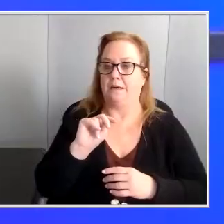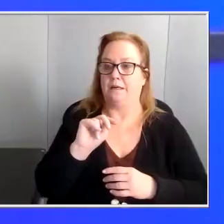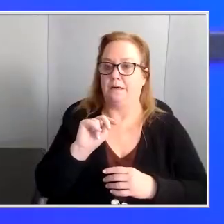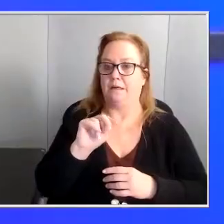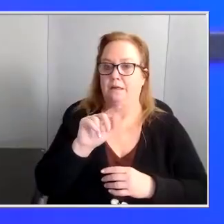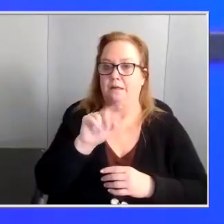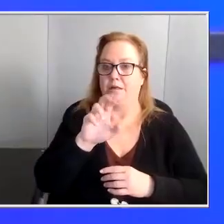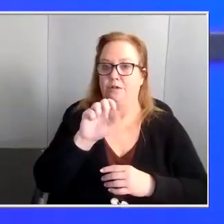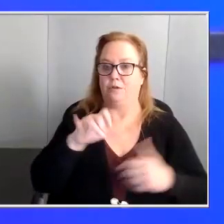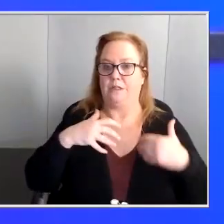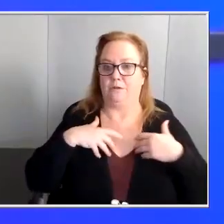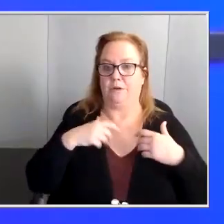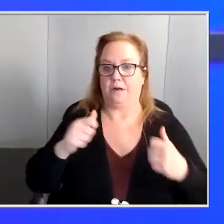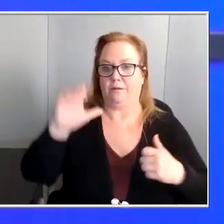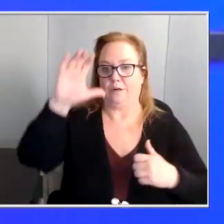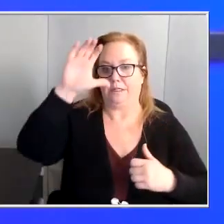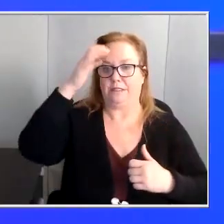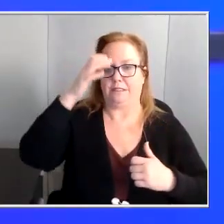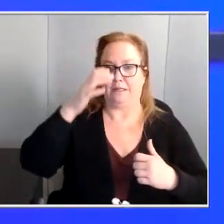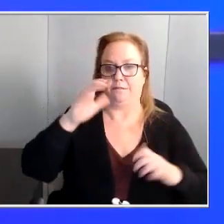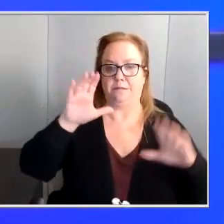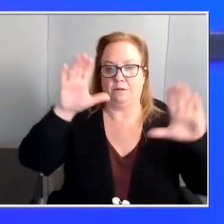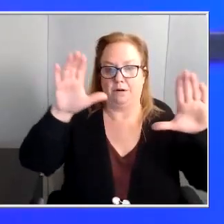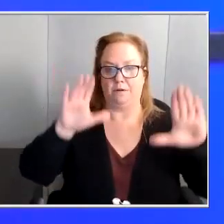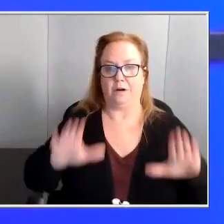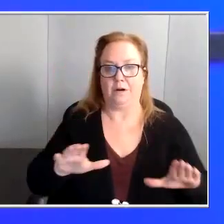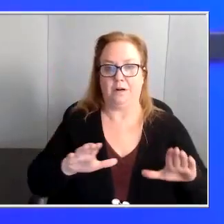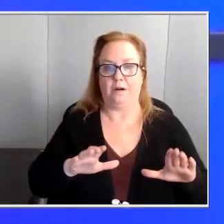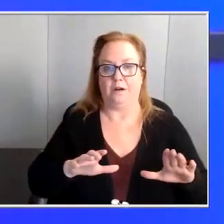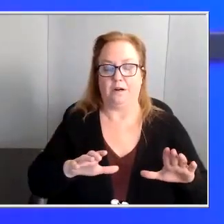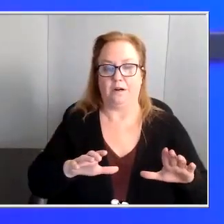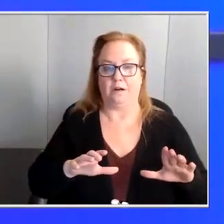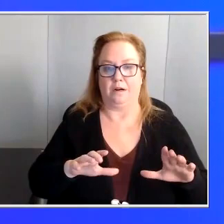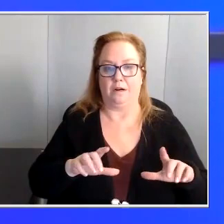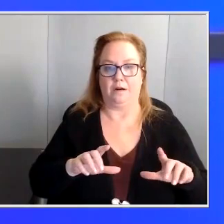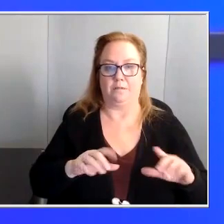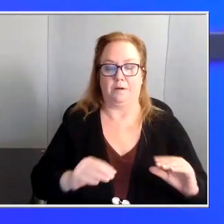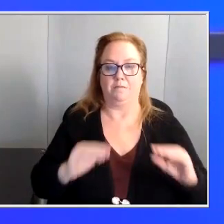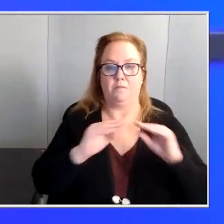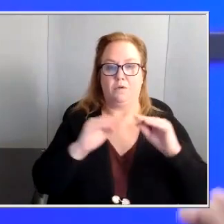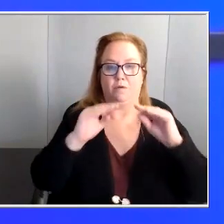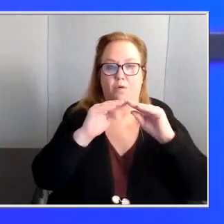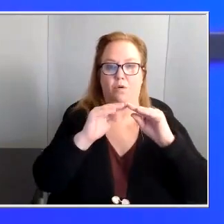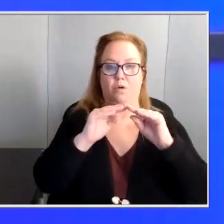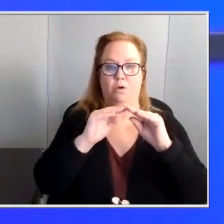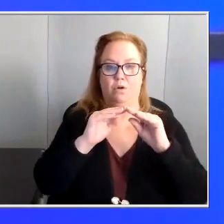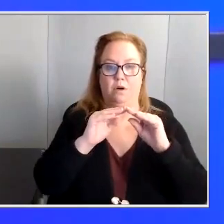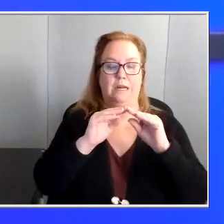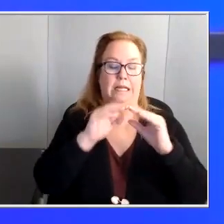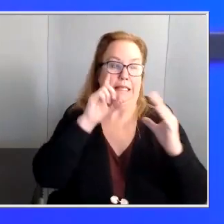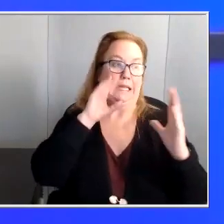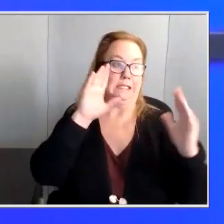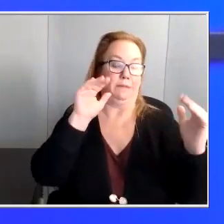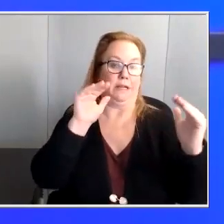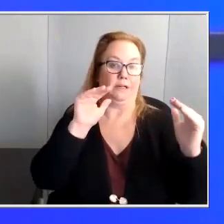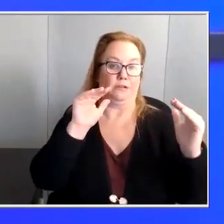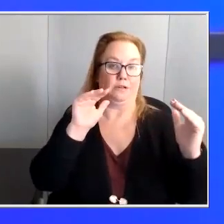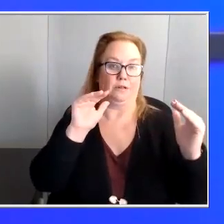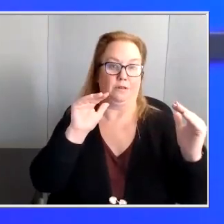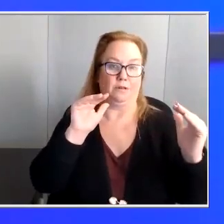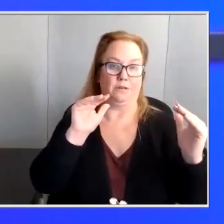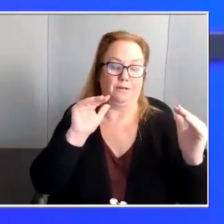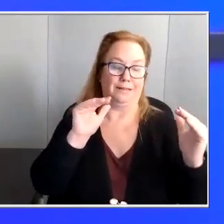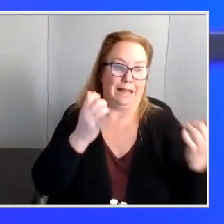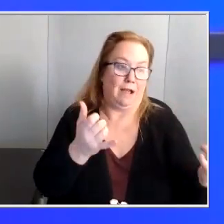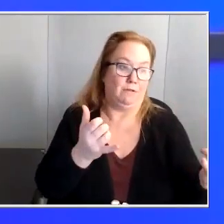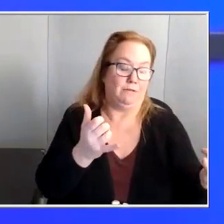Tracy's recovery seems quite remarkable, and I think it is, but I think more and more these days this is the expectation as opposed to the exception